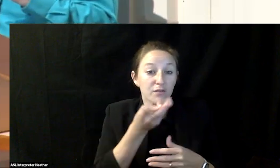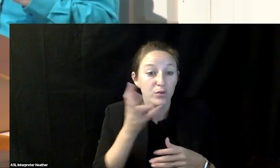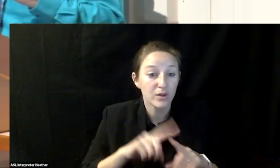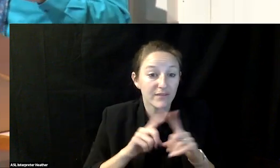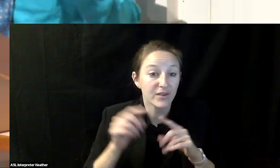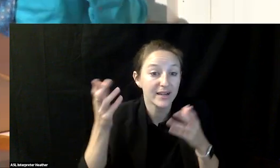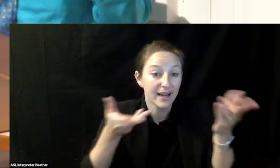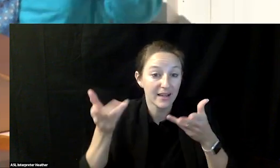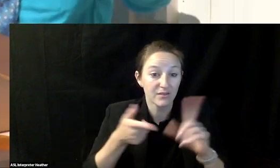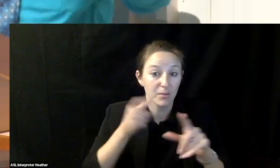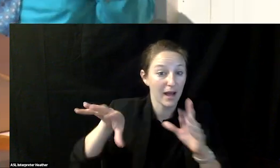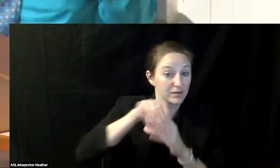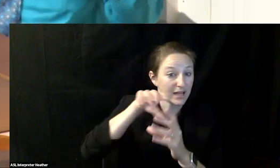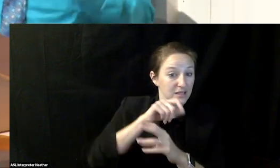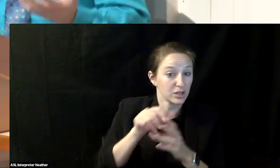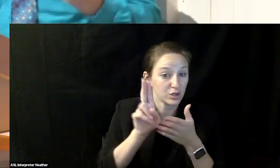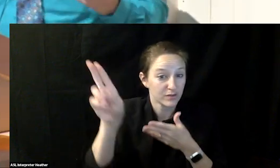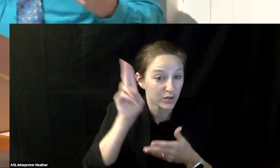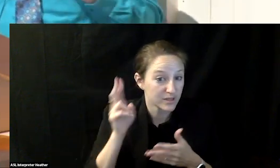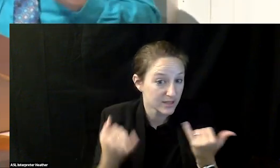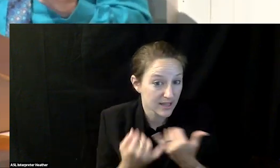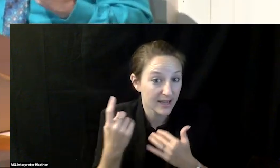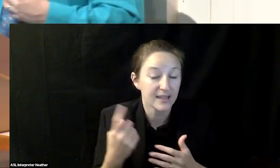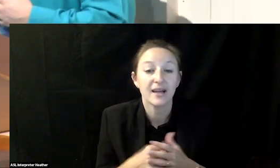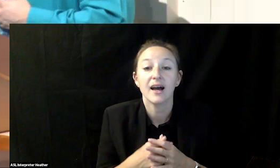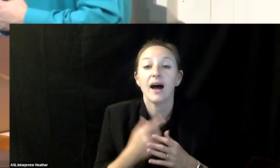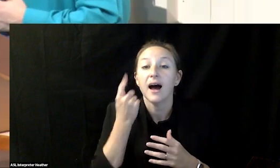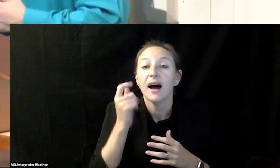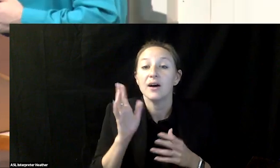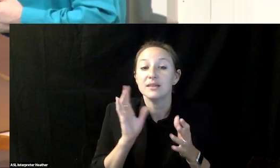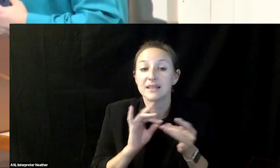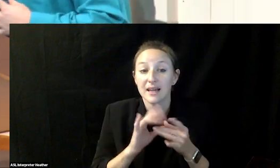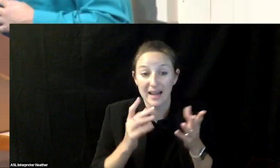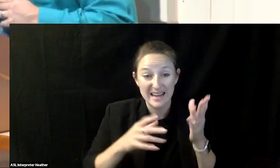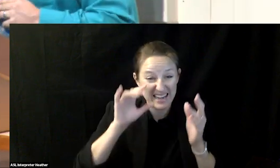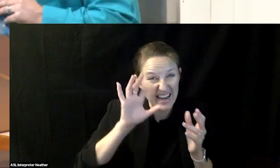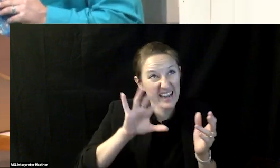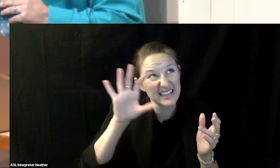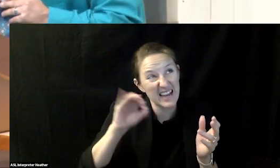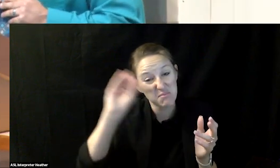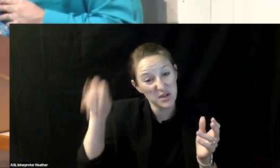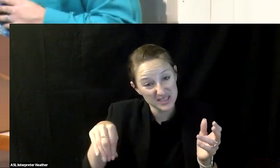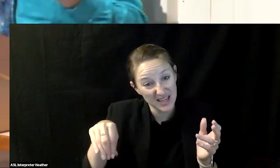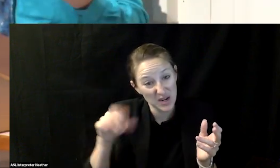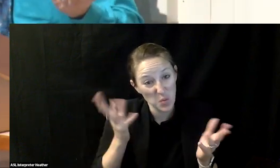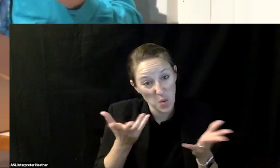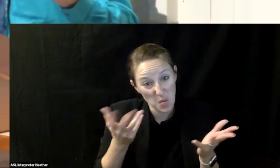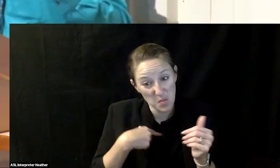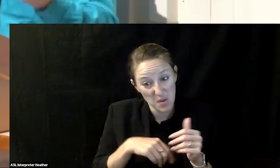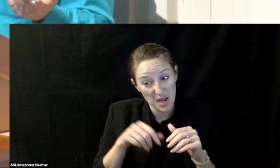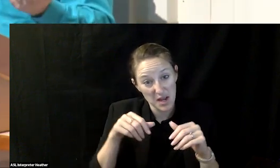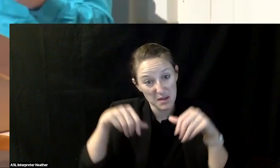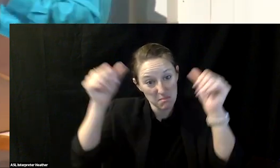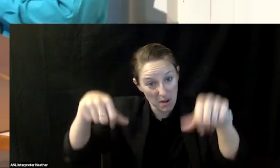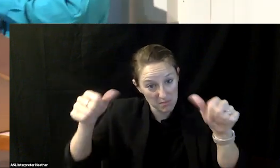university today, and I'll say 99% of what we publish is free and available to anyone to look at